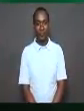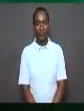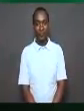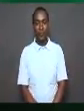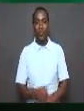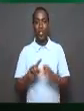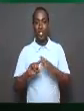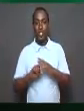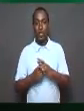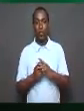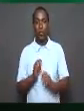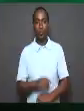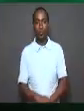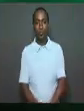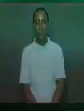Begin.